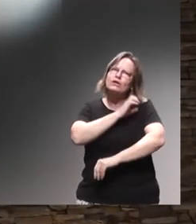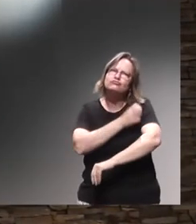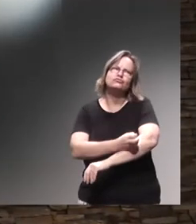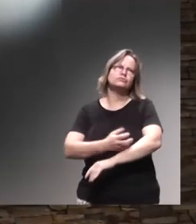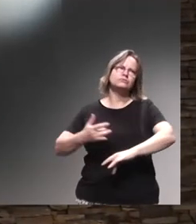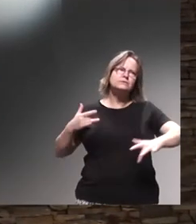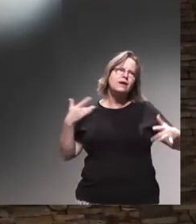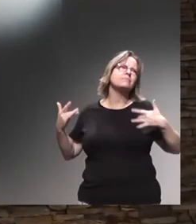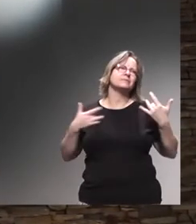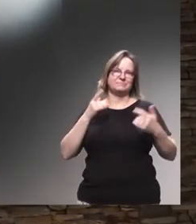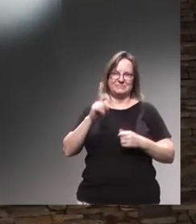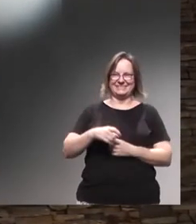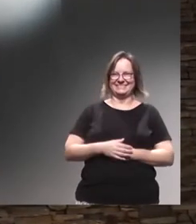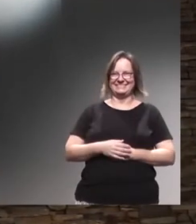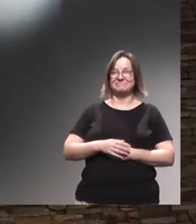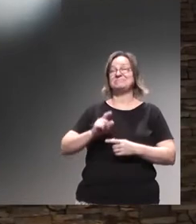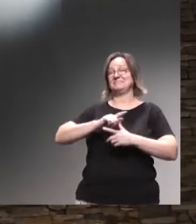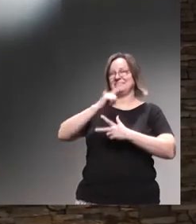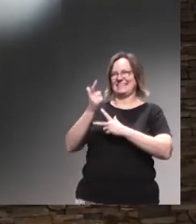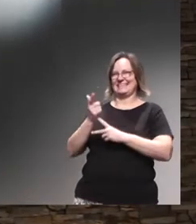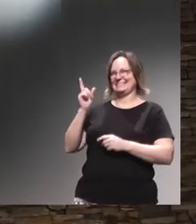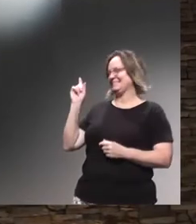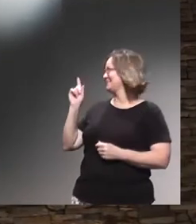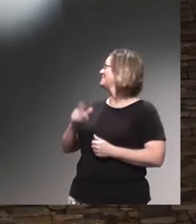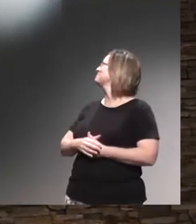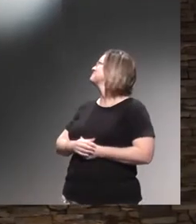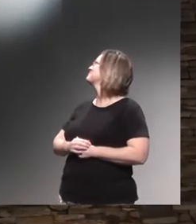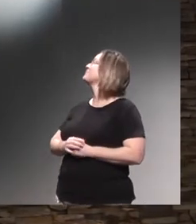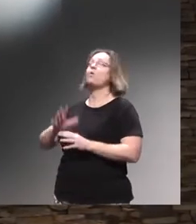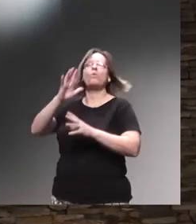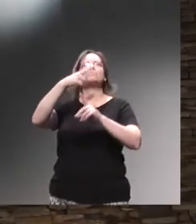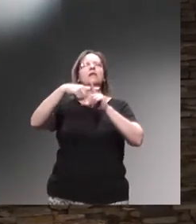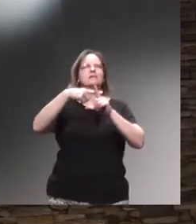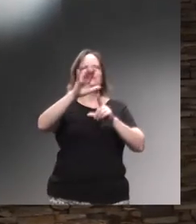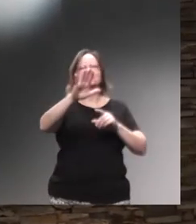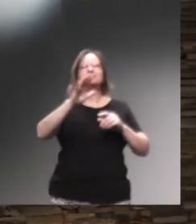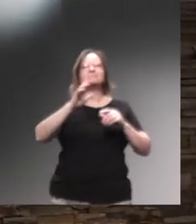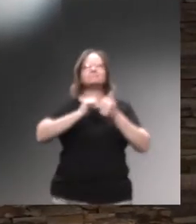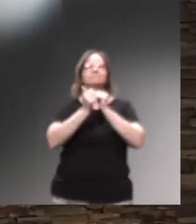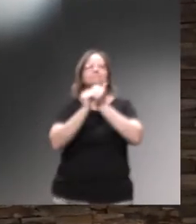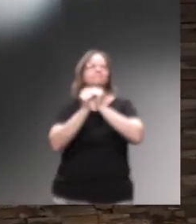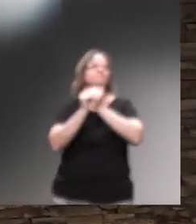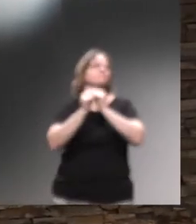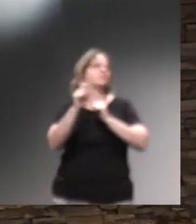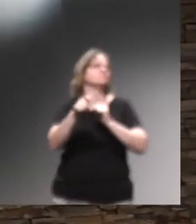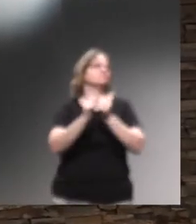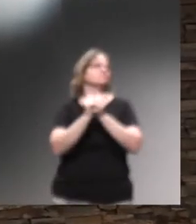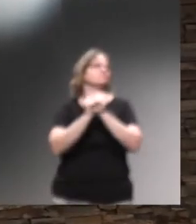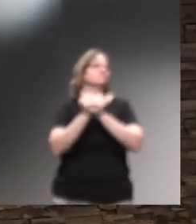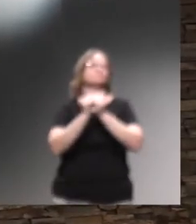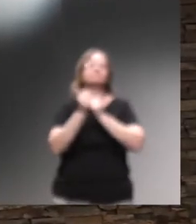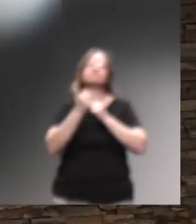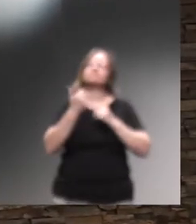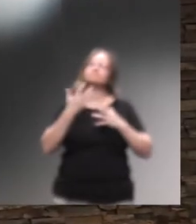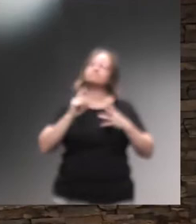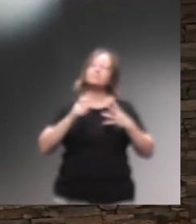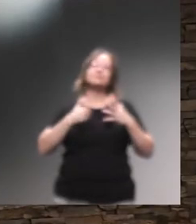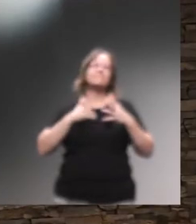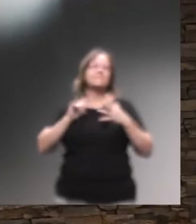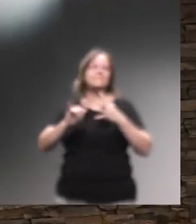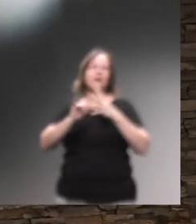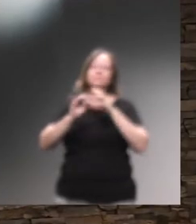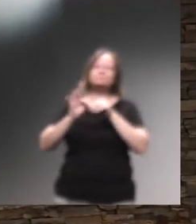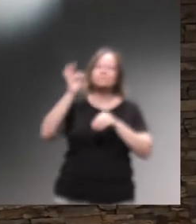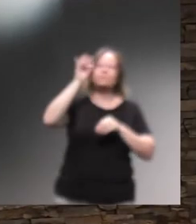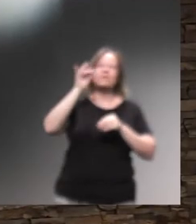excitement. And then, of course, there's that spirit of competition that a good, strong individual is going to encourage